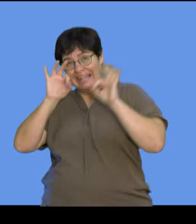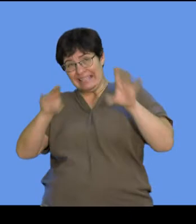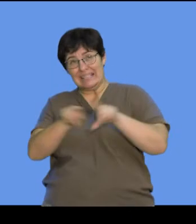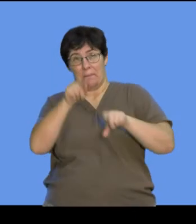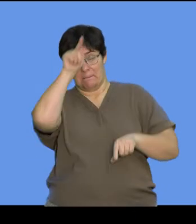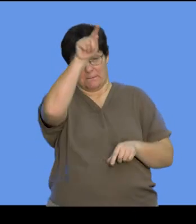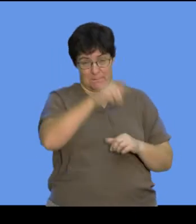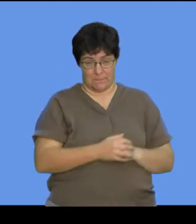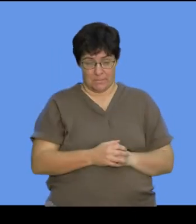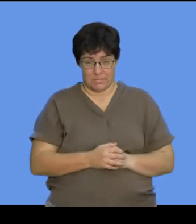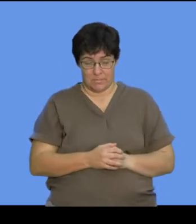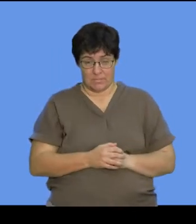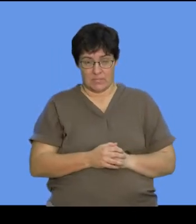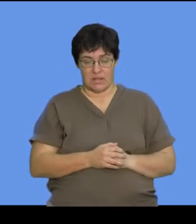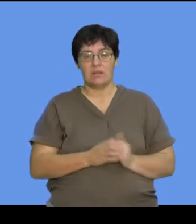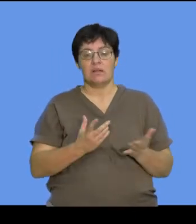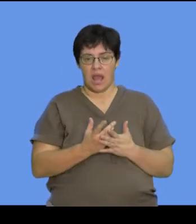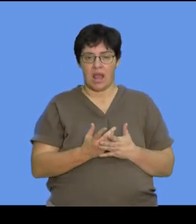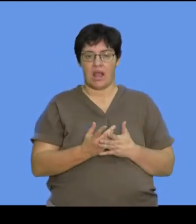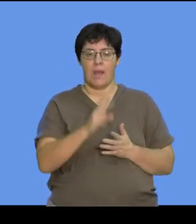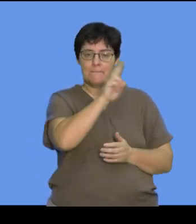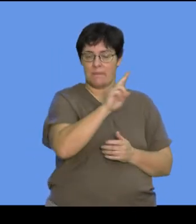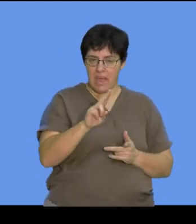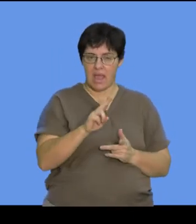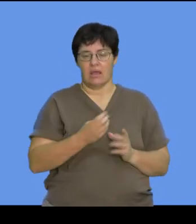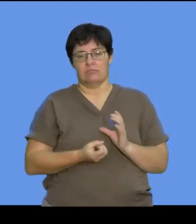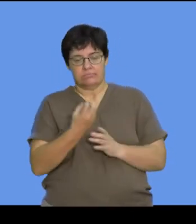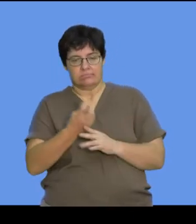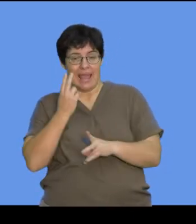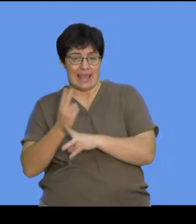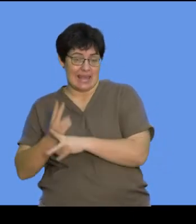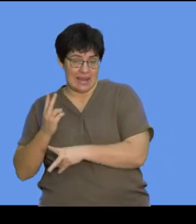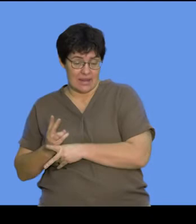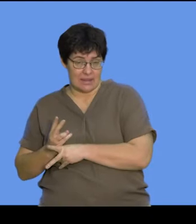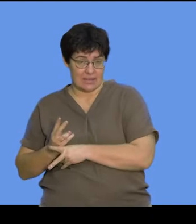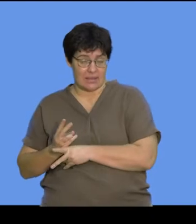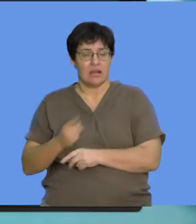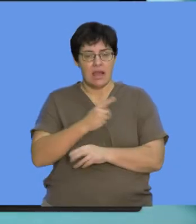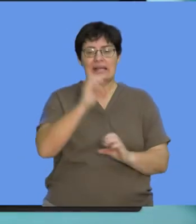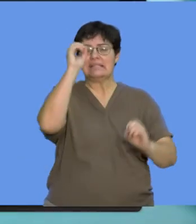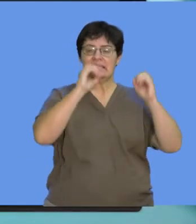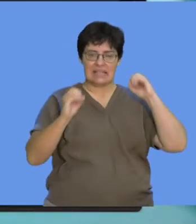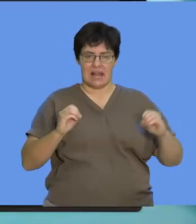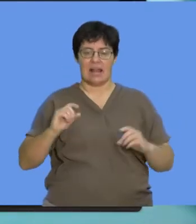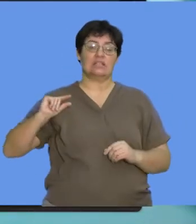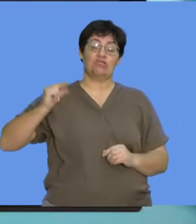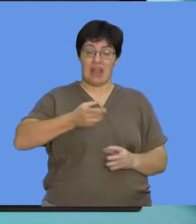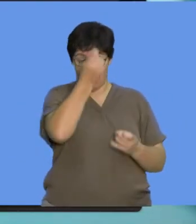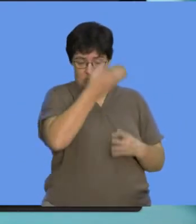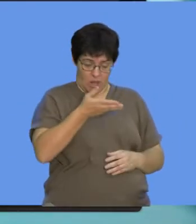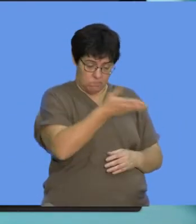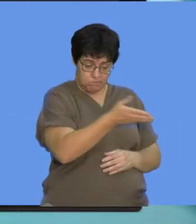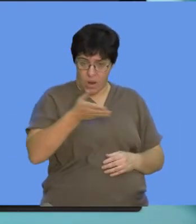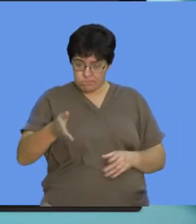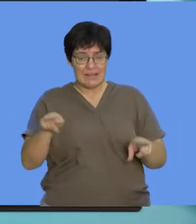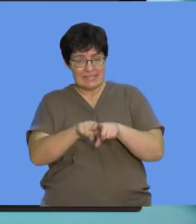DNA. So when cells repair and regenerate, it is important that these cells have the same genetic